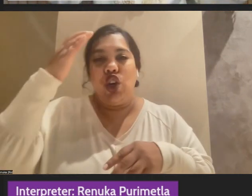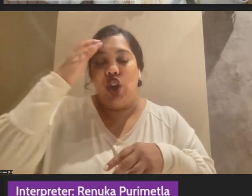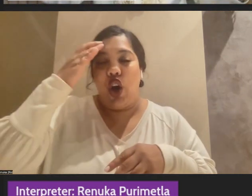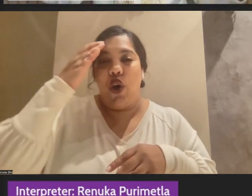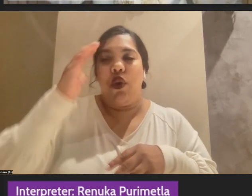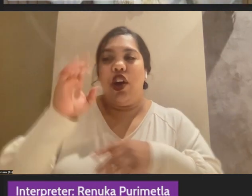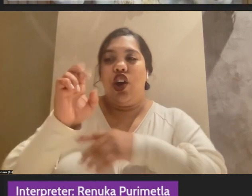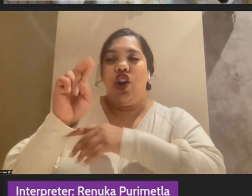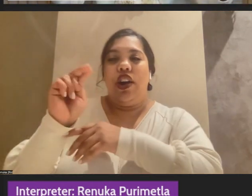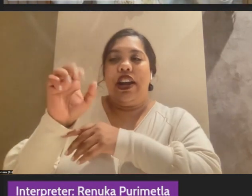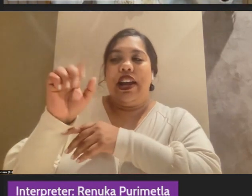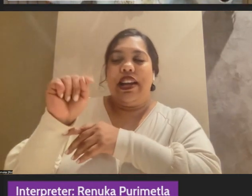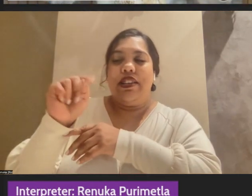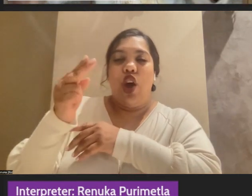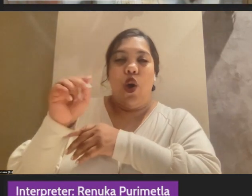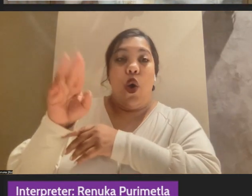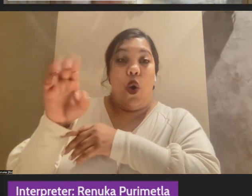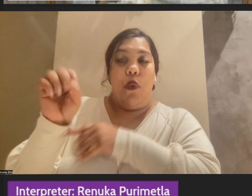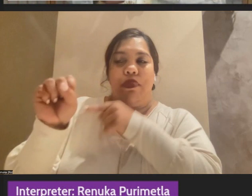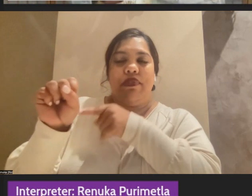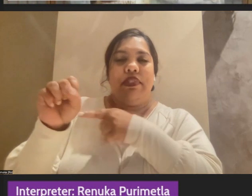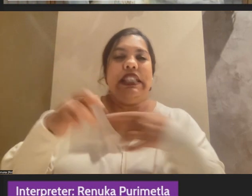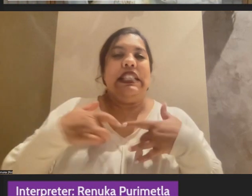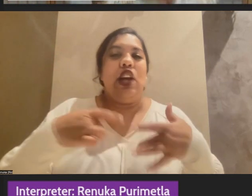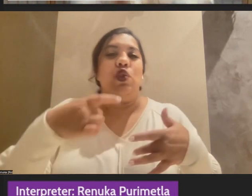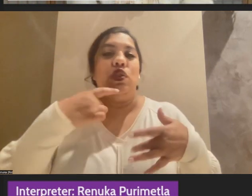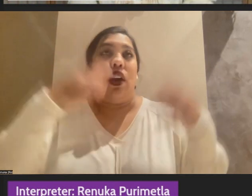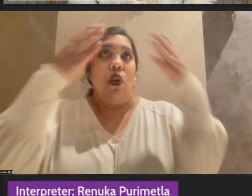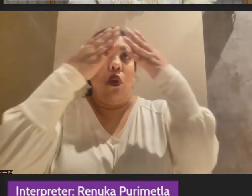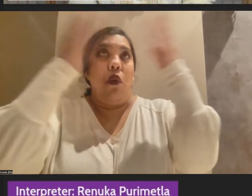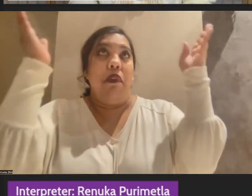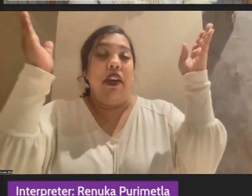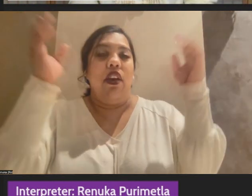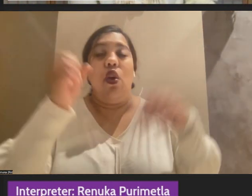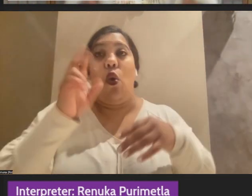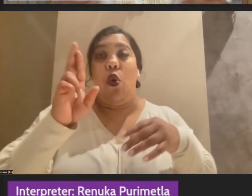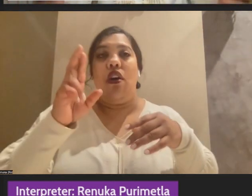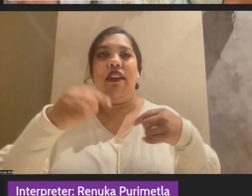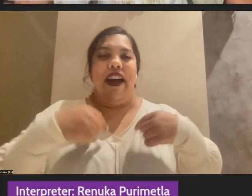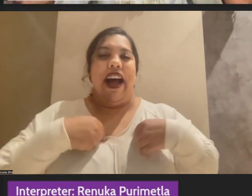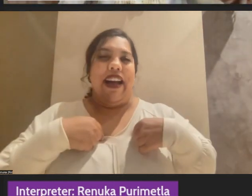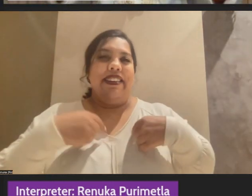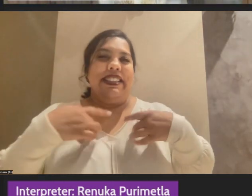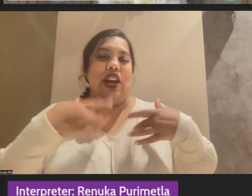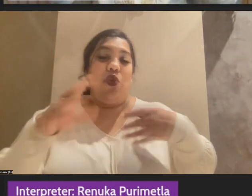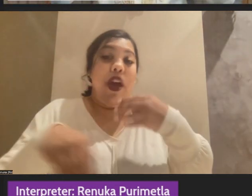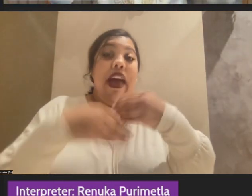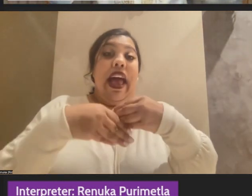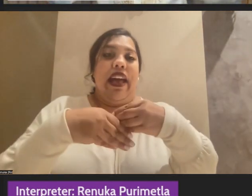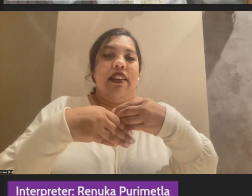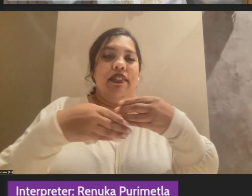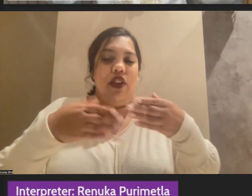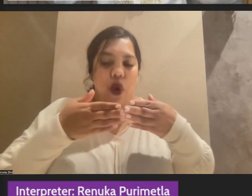the top, you've heard me also add on open at the bottom. So here we are. How do